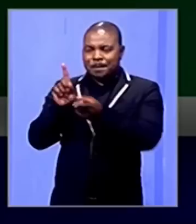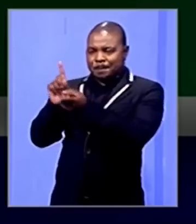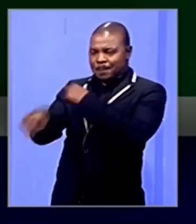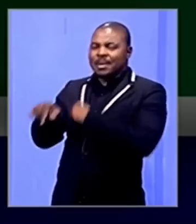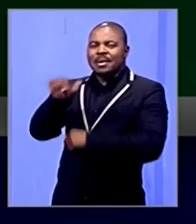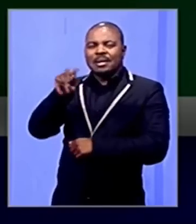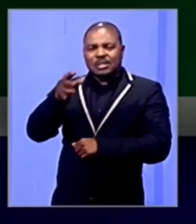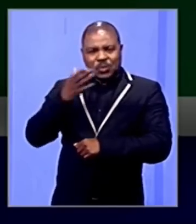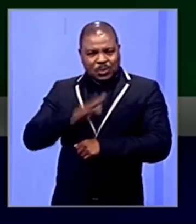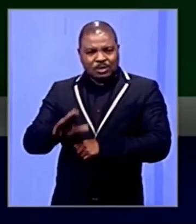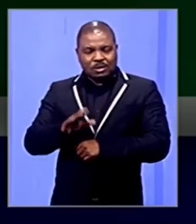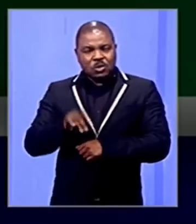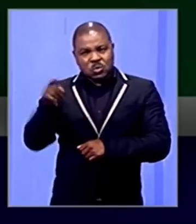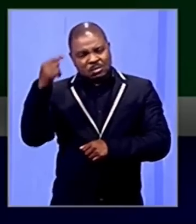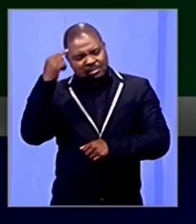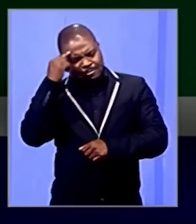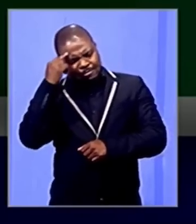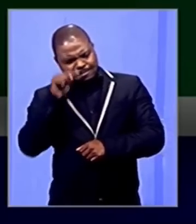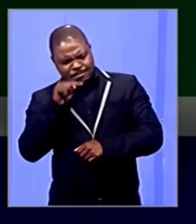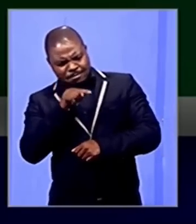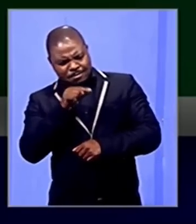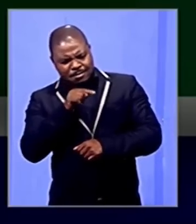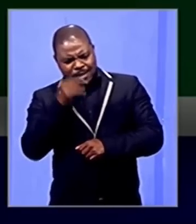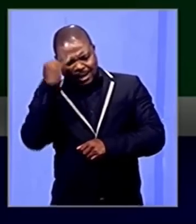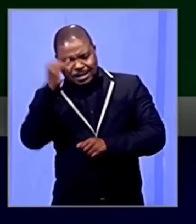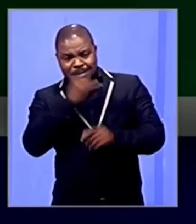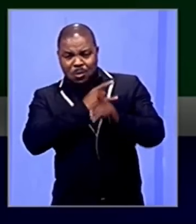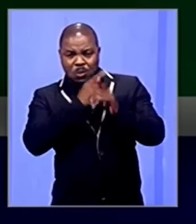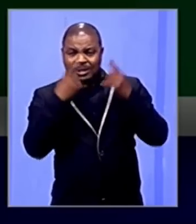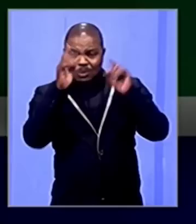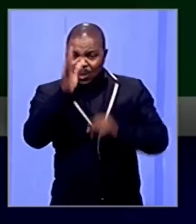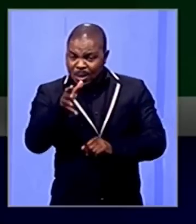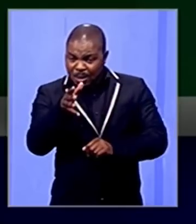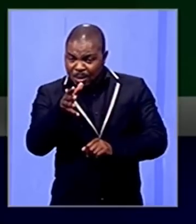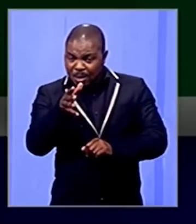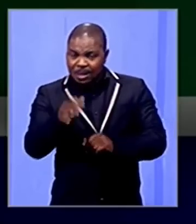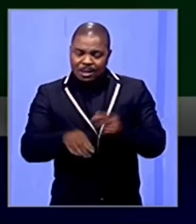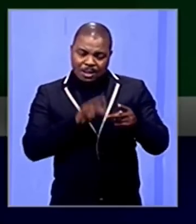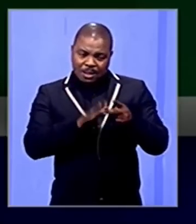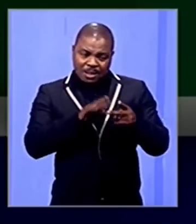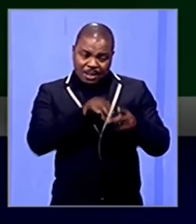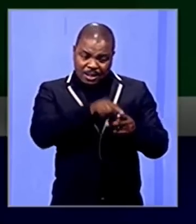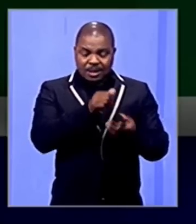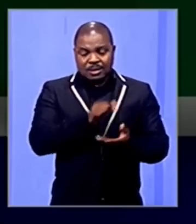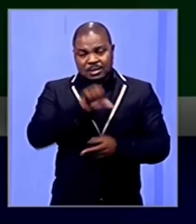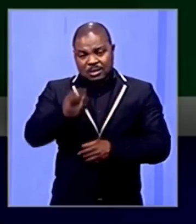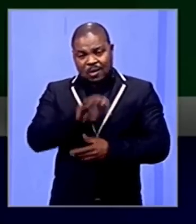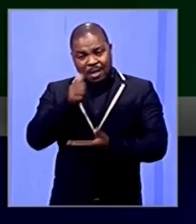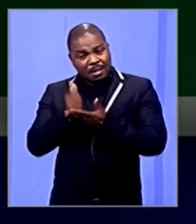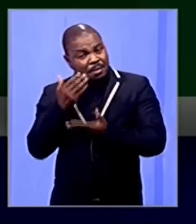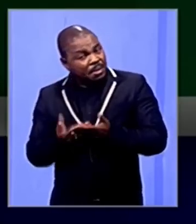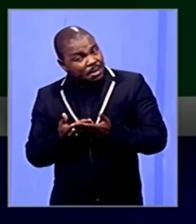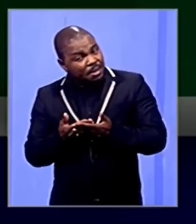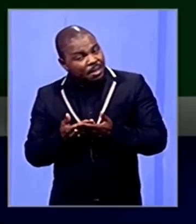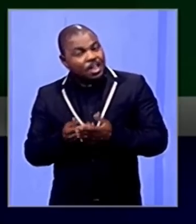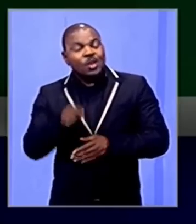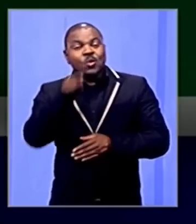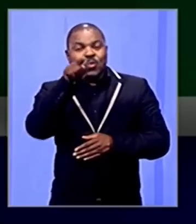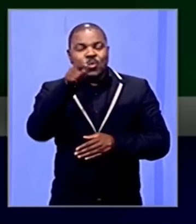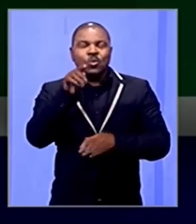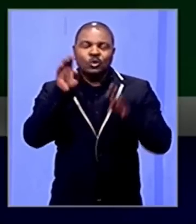gore o bona se e le leano le le tlileng go atlega le gore a se ka tswelana ga mosola, mme o tsibogile jaana